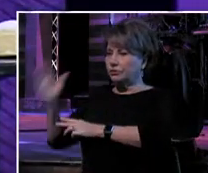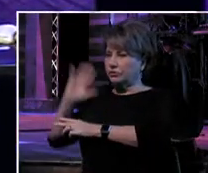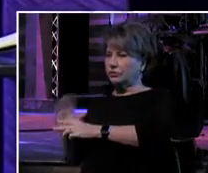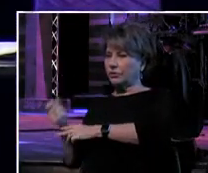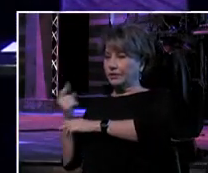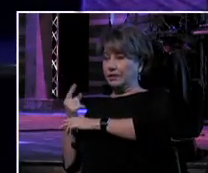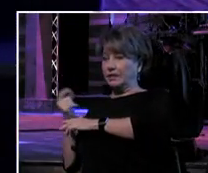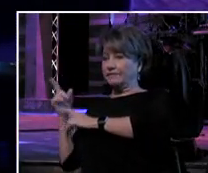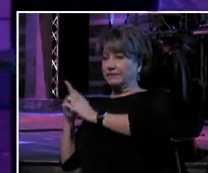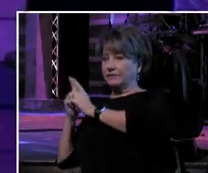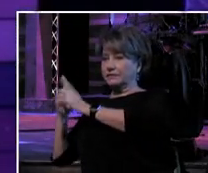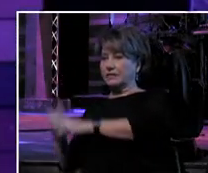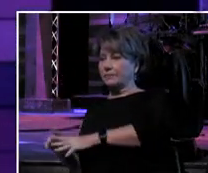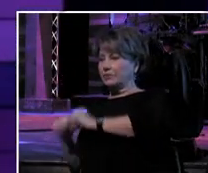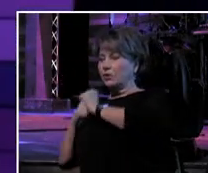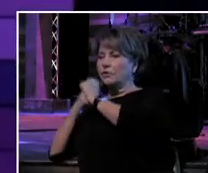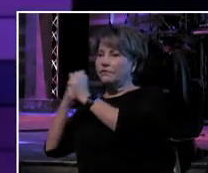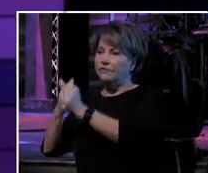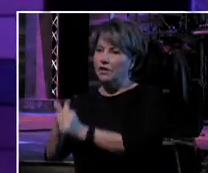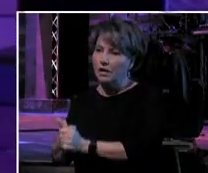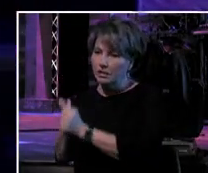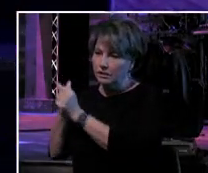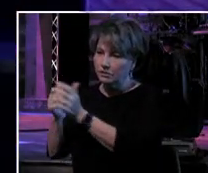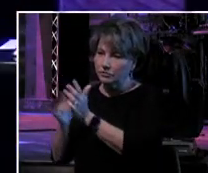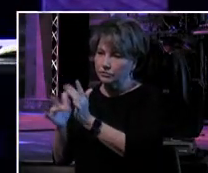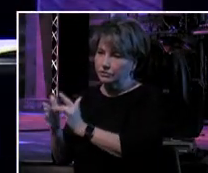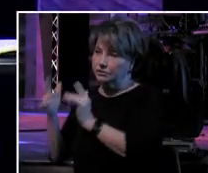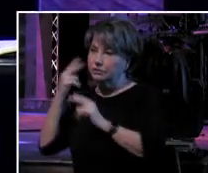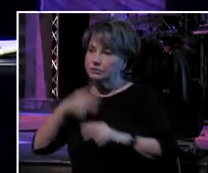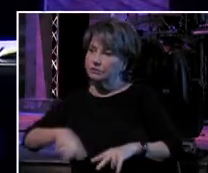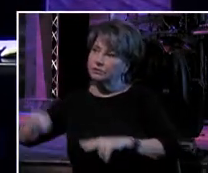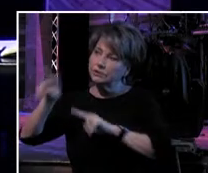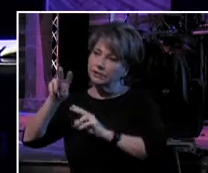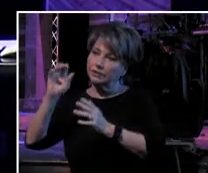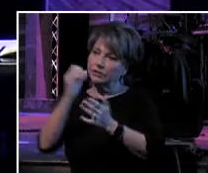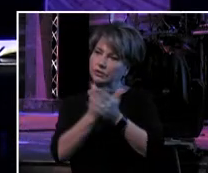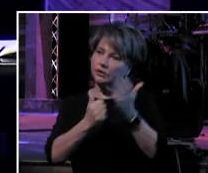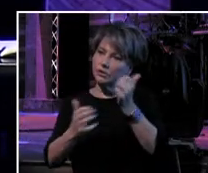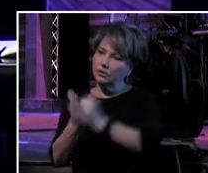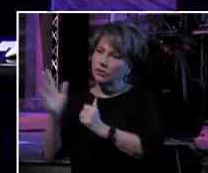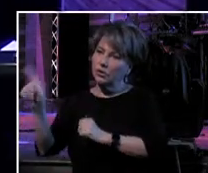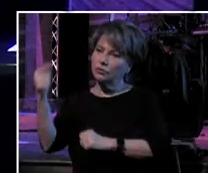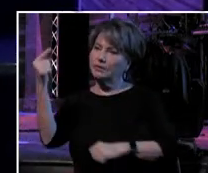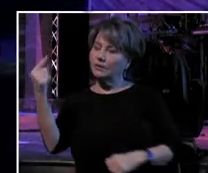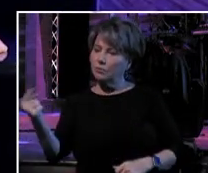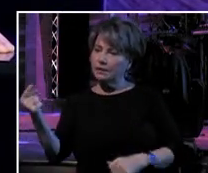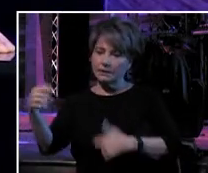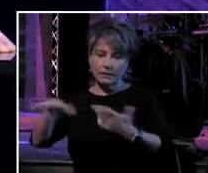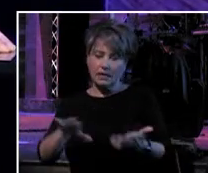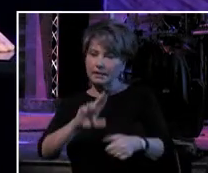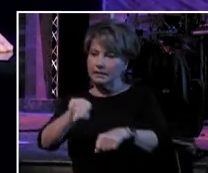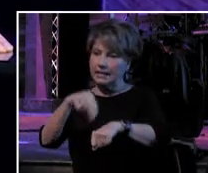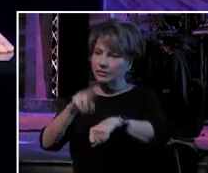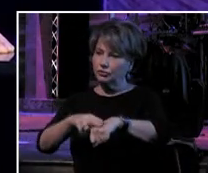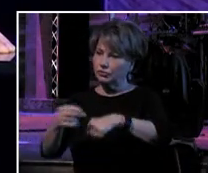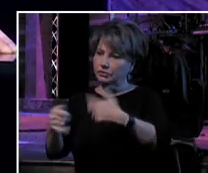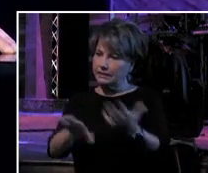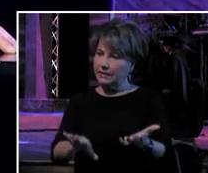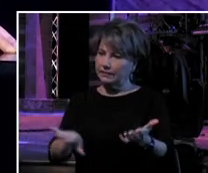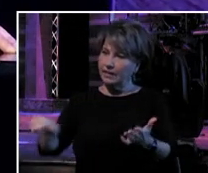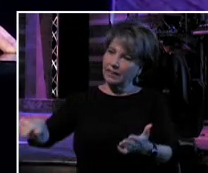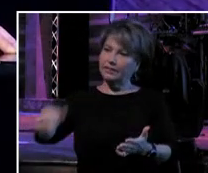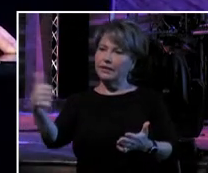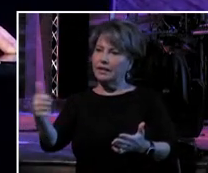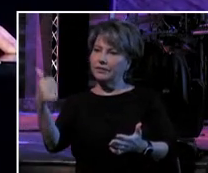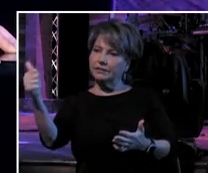11 who followed Jesus to the cross, only one of them, the Apostle John, died a natural death. The other